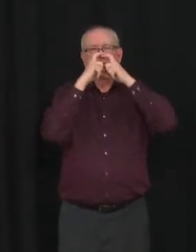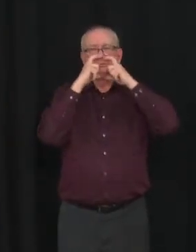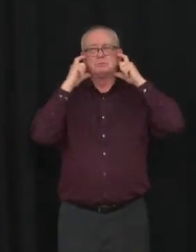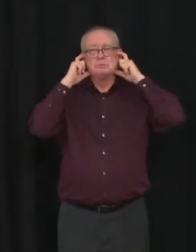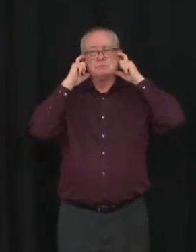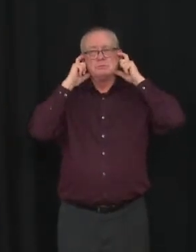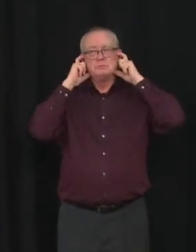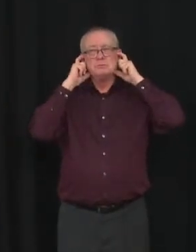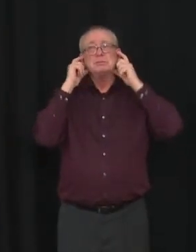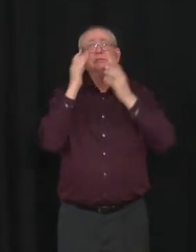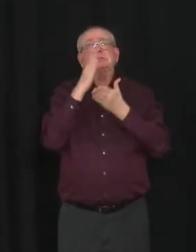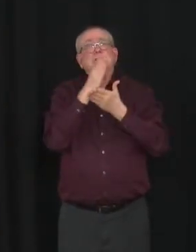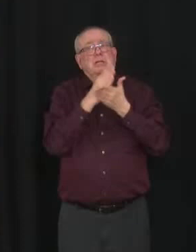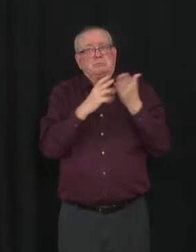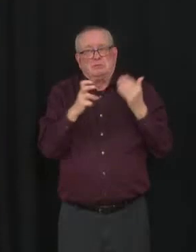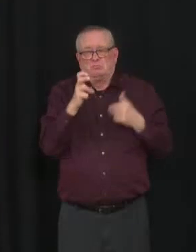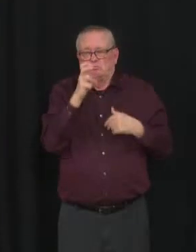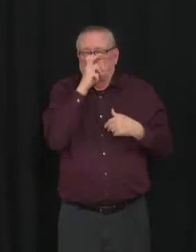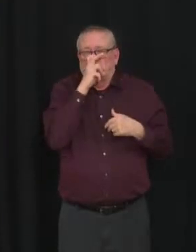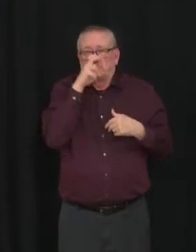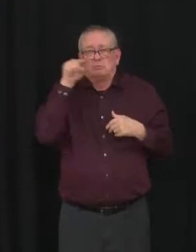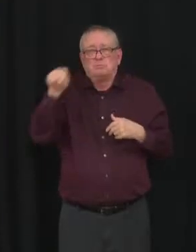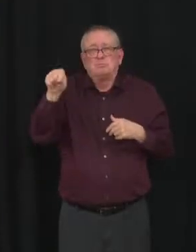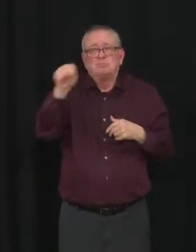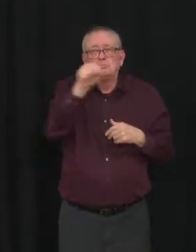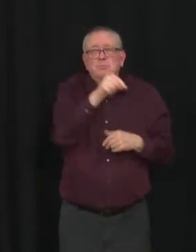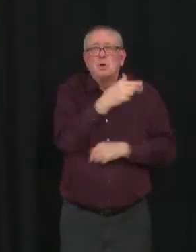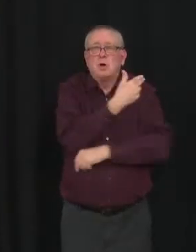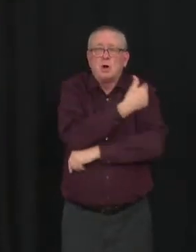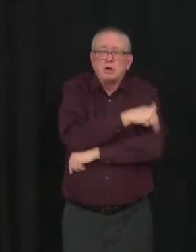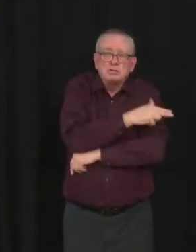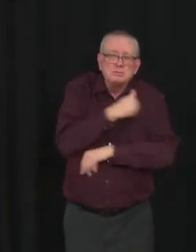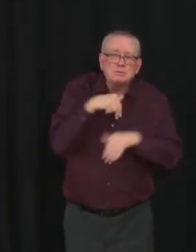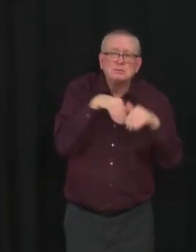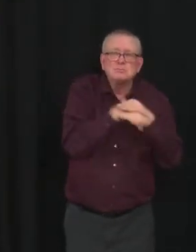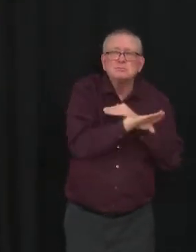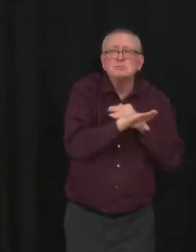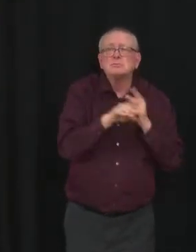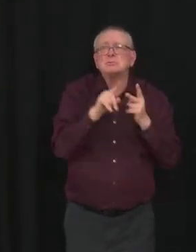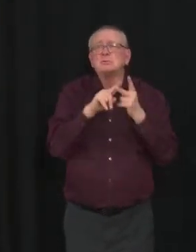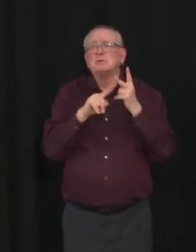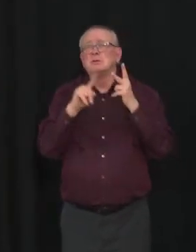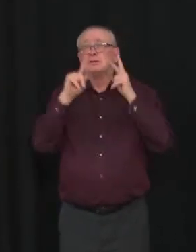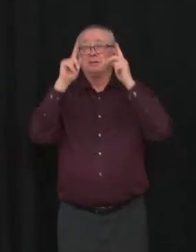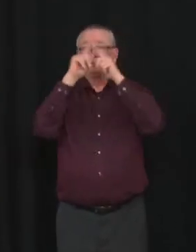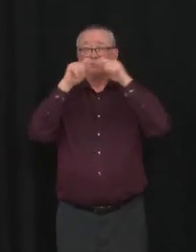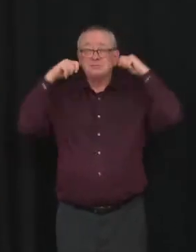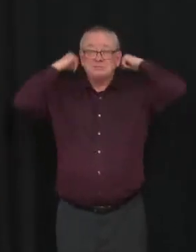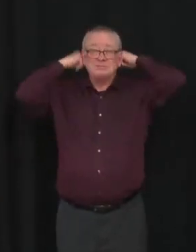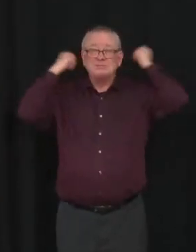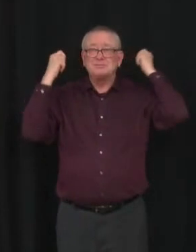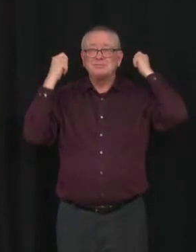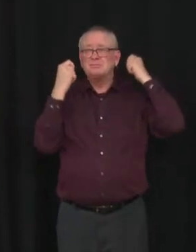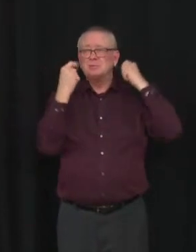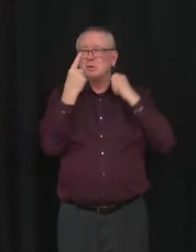strict requirements. What I would say to those who are wearing, for example, a bandana or a single layer cloth mask, that those